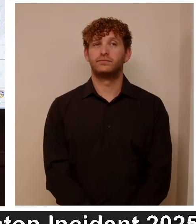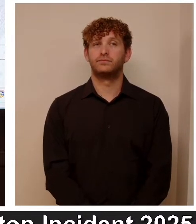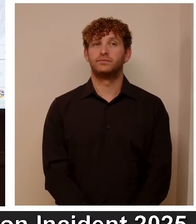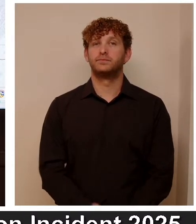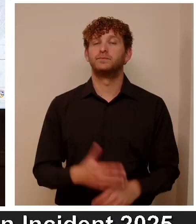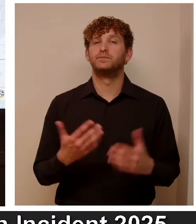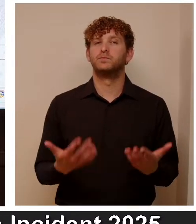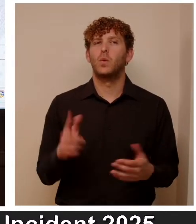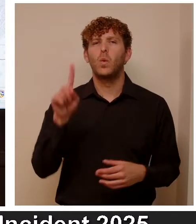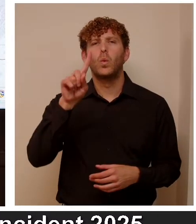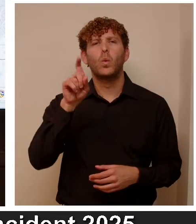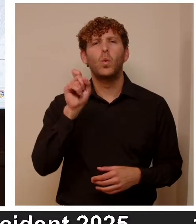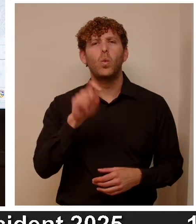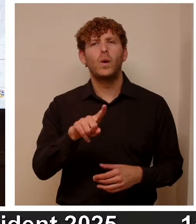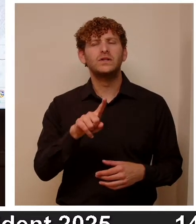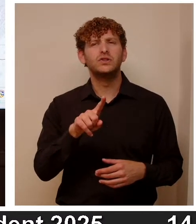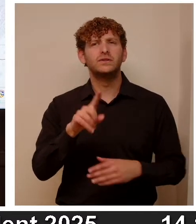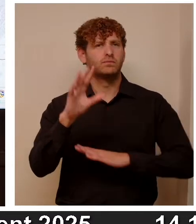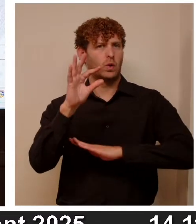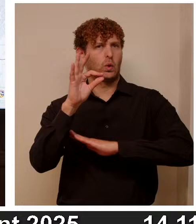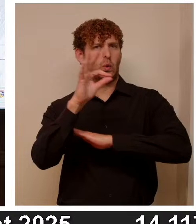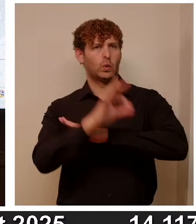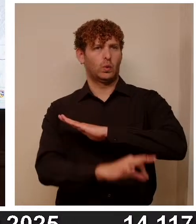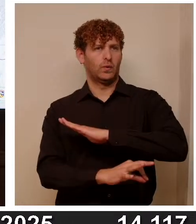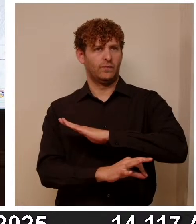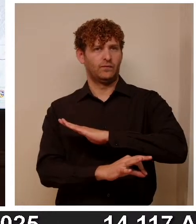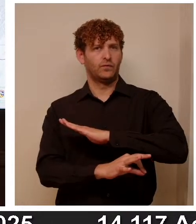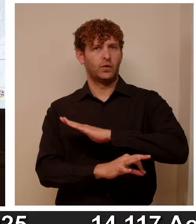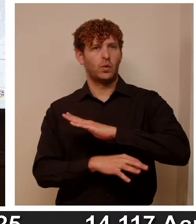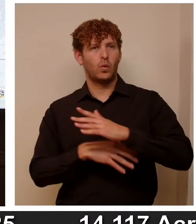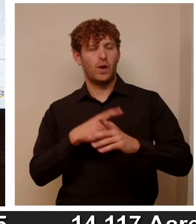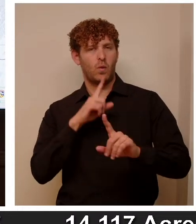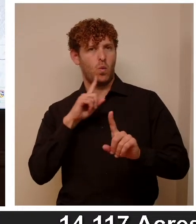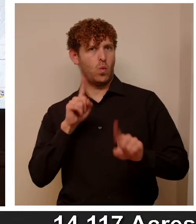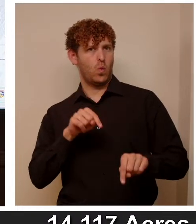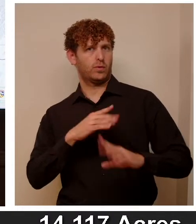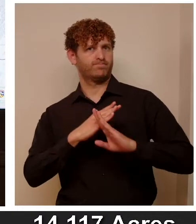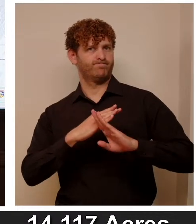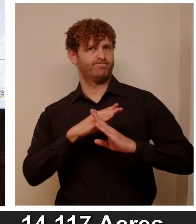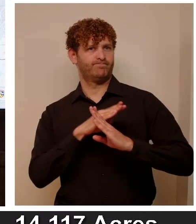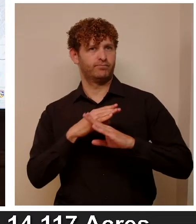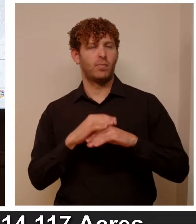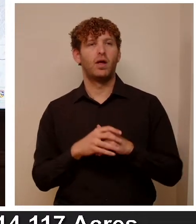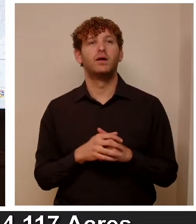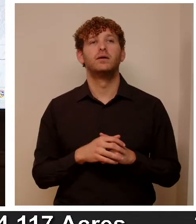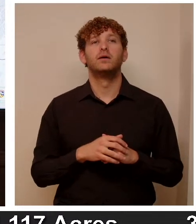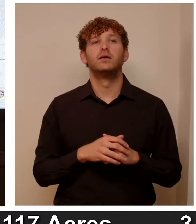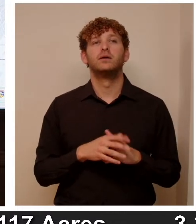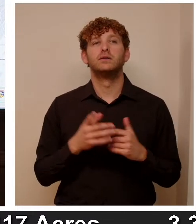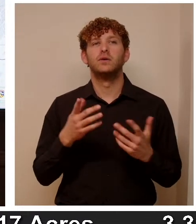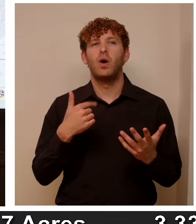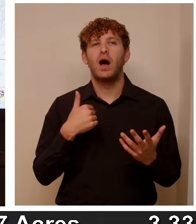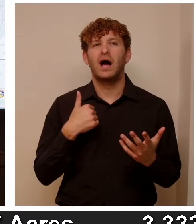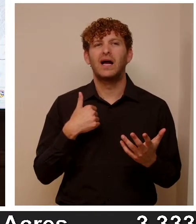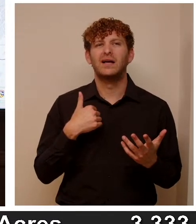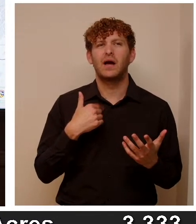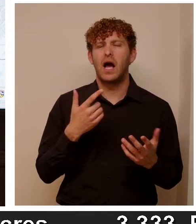the curfew and the ordered area. I just want to make some clarification. I may have been kind of confusing last time.